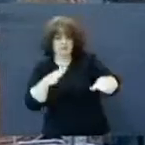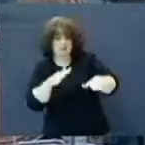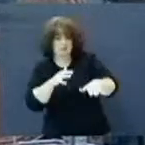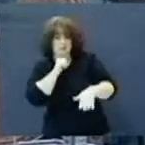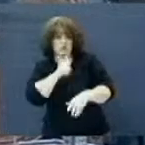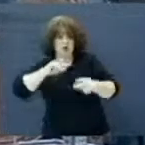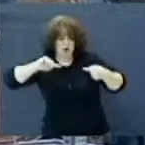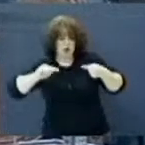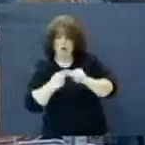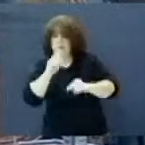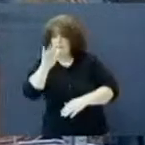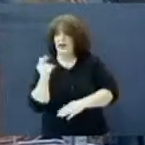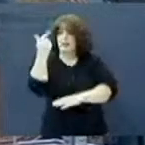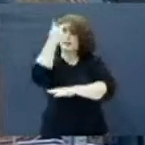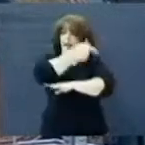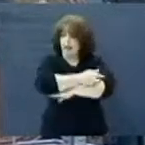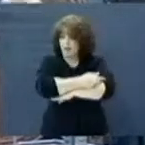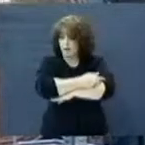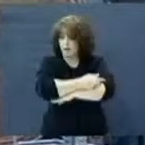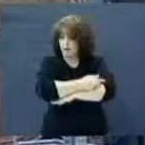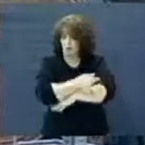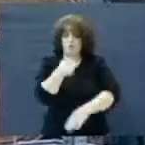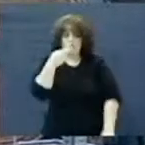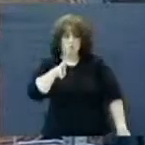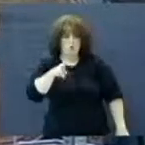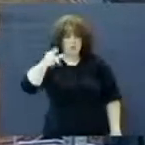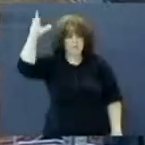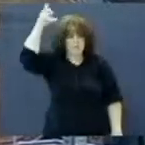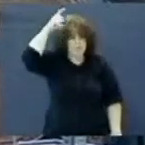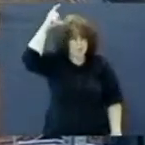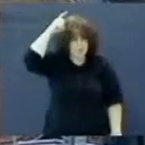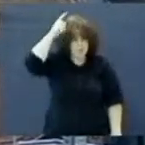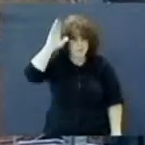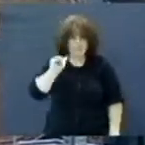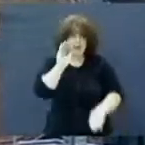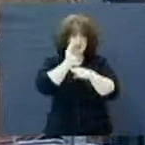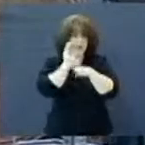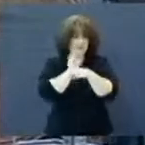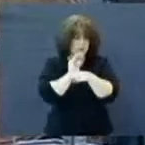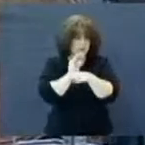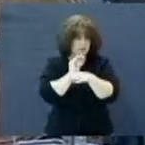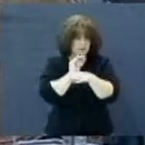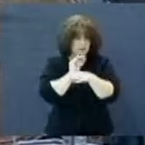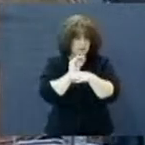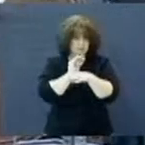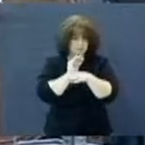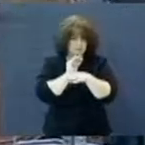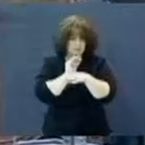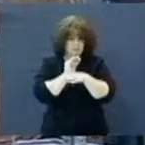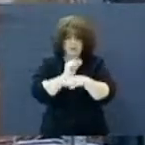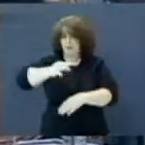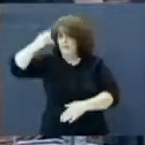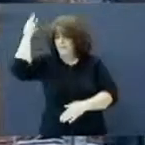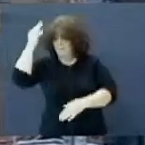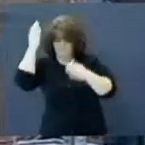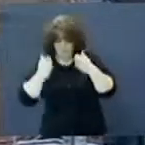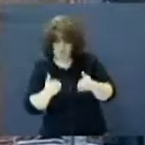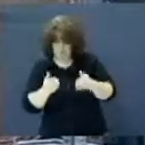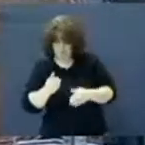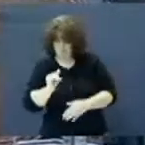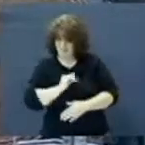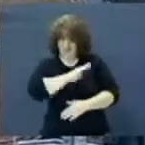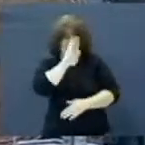thee by day, nor the moon by night. You say, preacher, I never